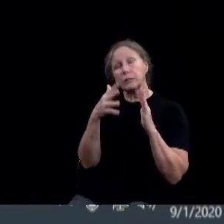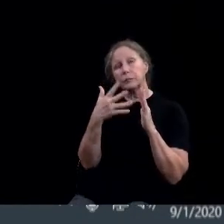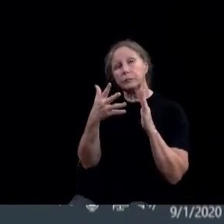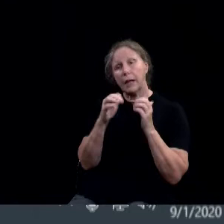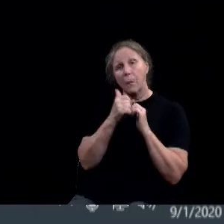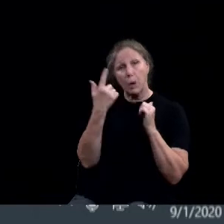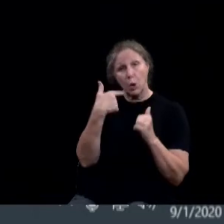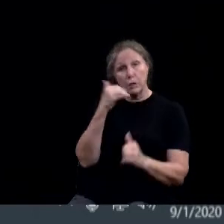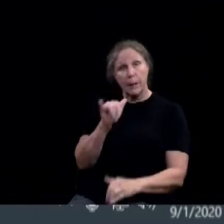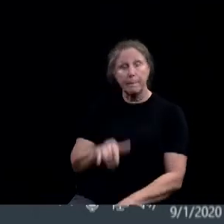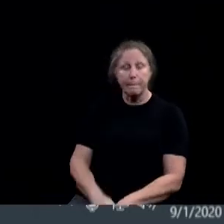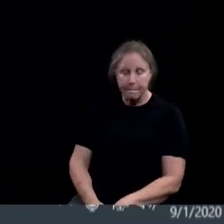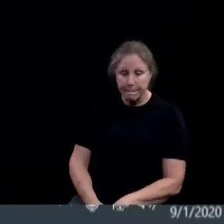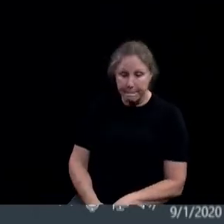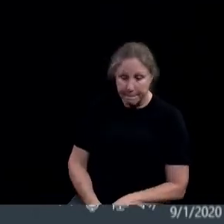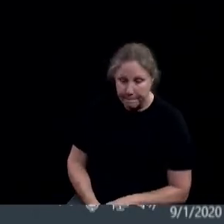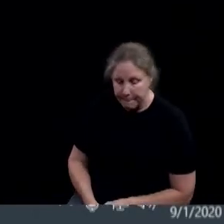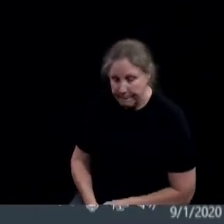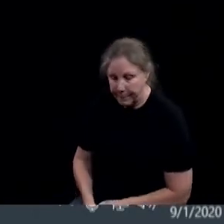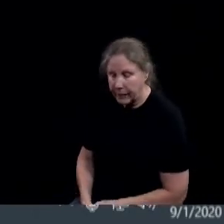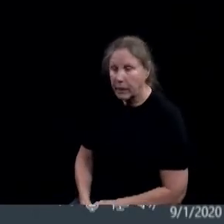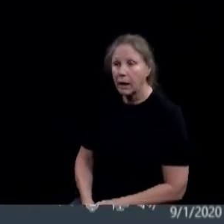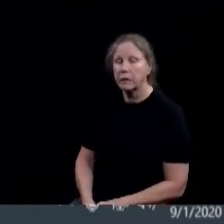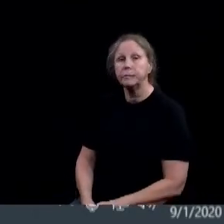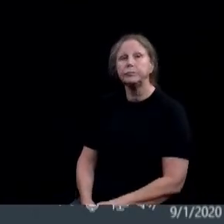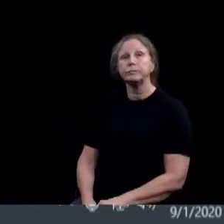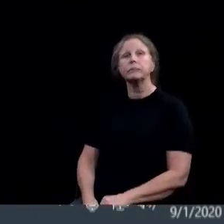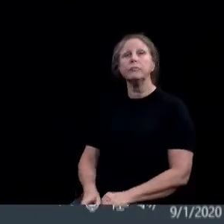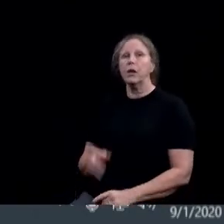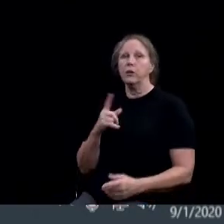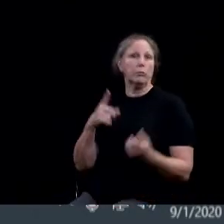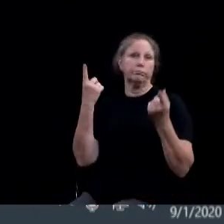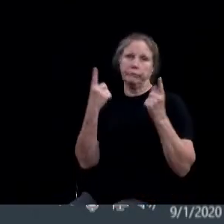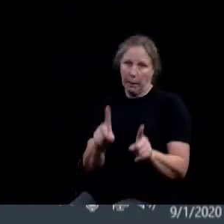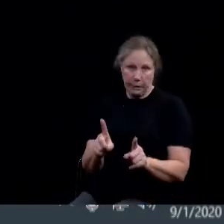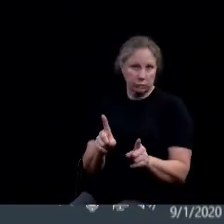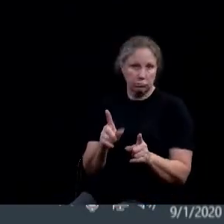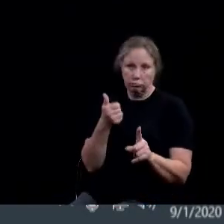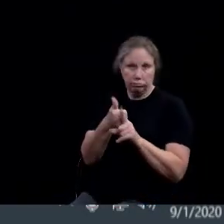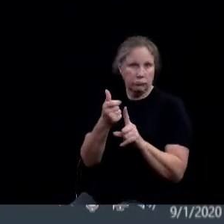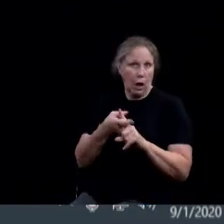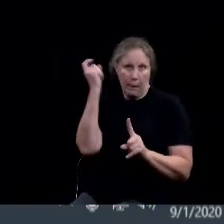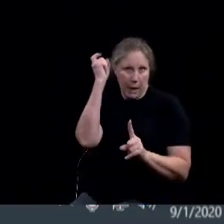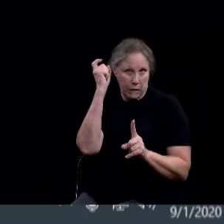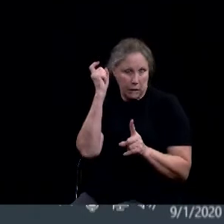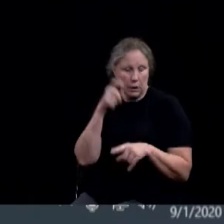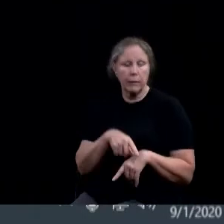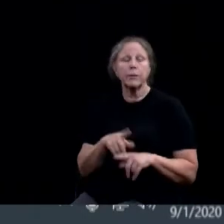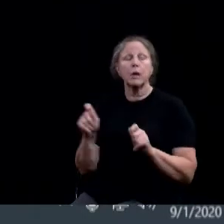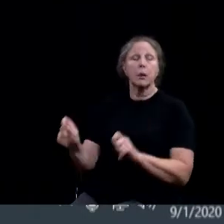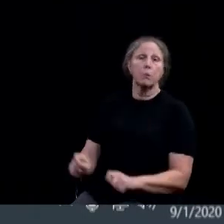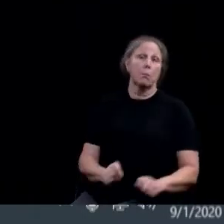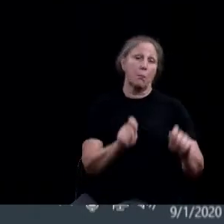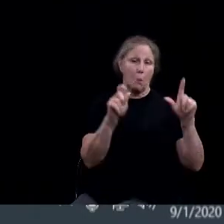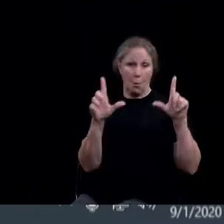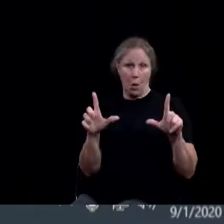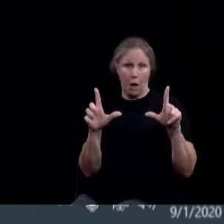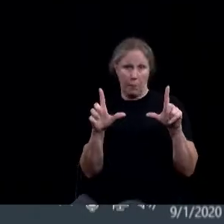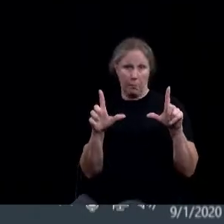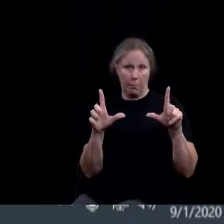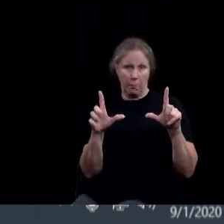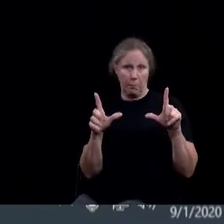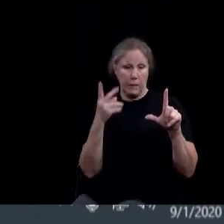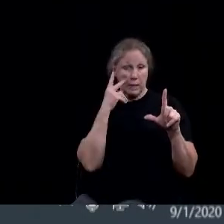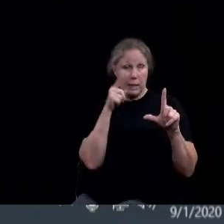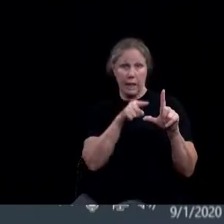So by default, when you load the dashboard, you'll see that by default, you'll have a last 30 days filter applied.